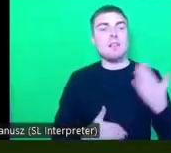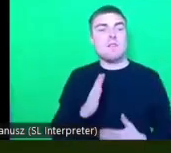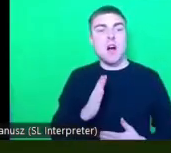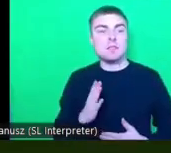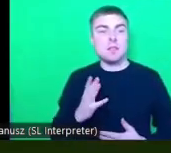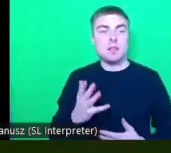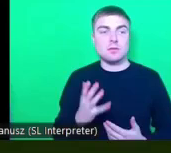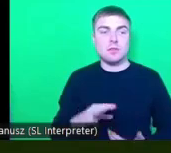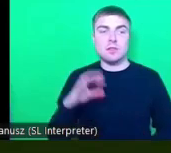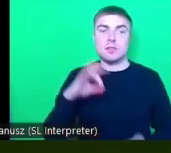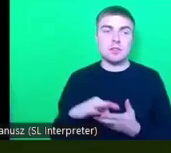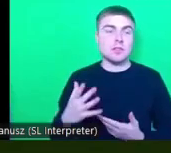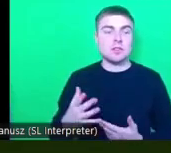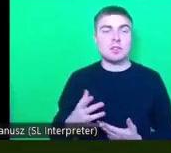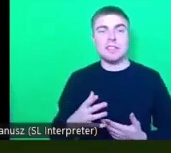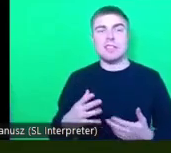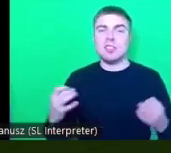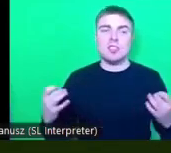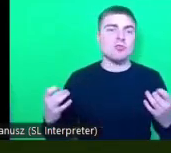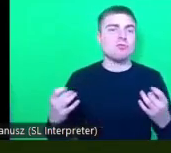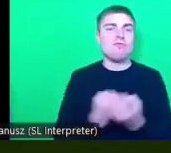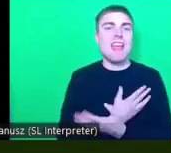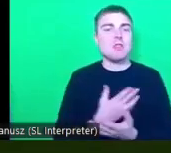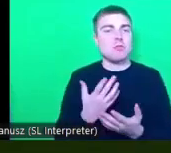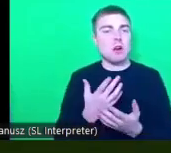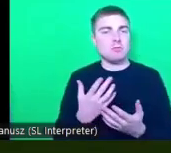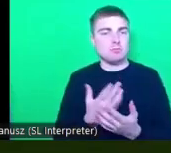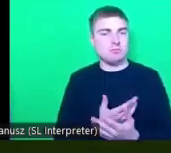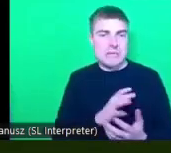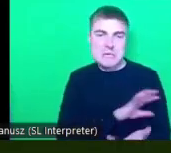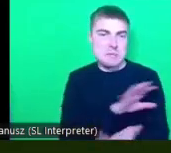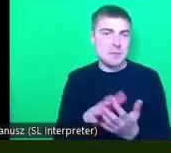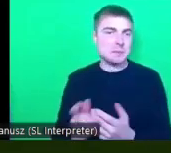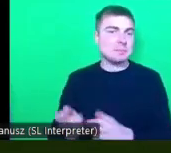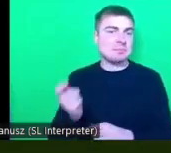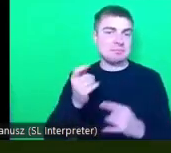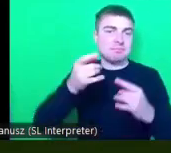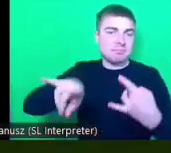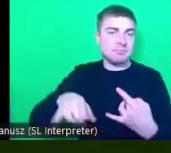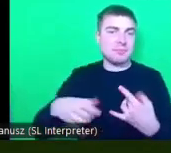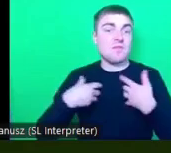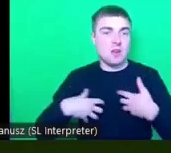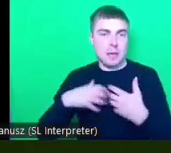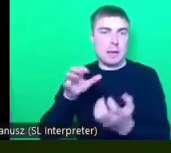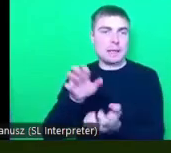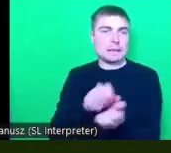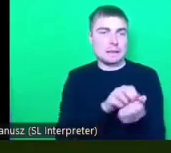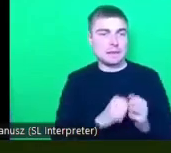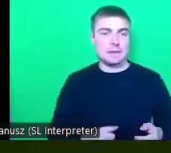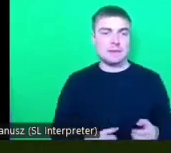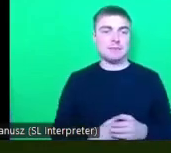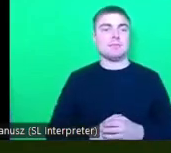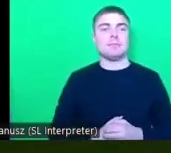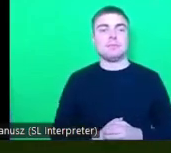are fresh, that they have killed during our study periods. And the main part of